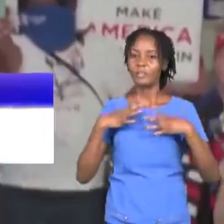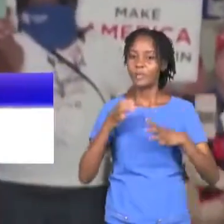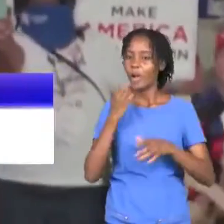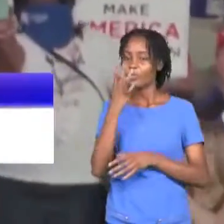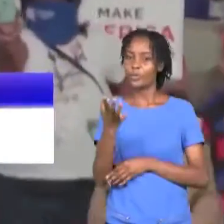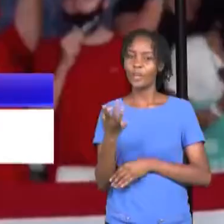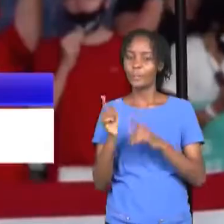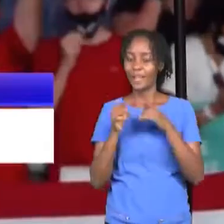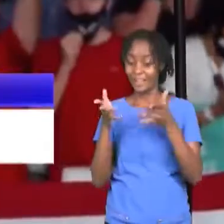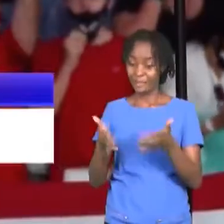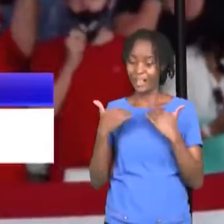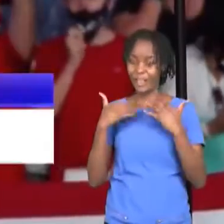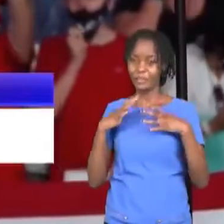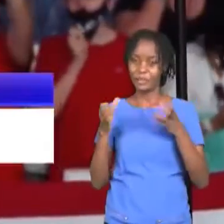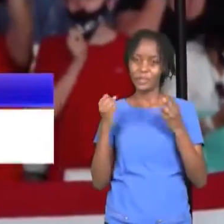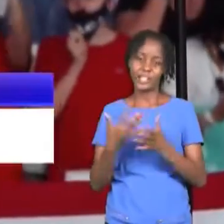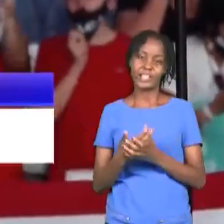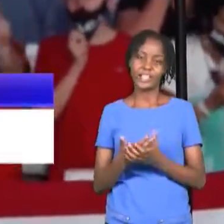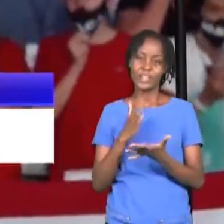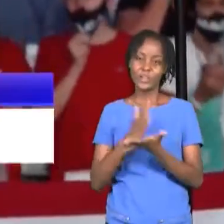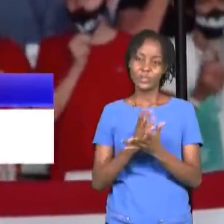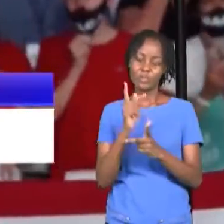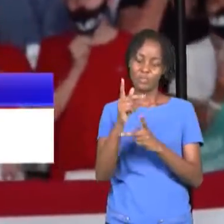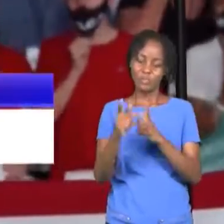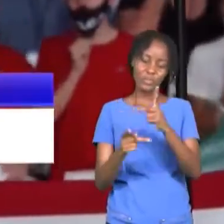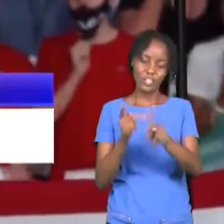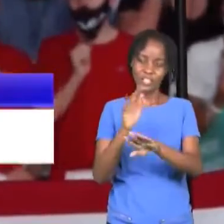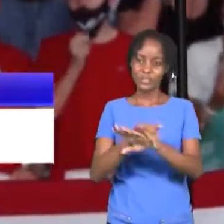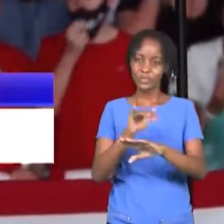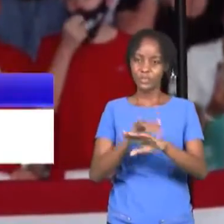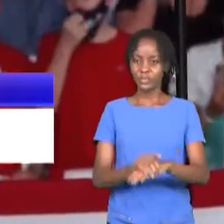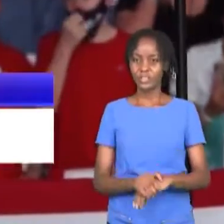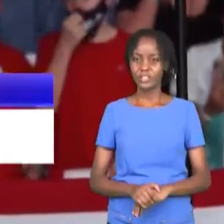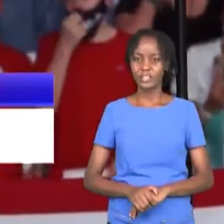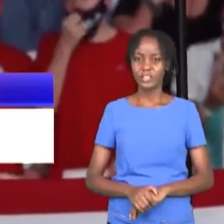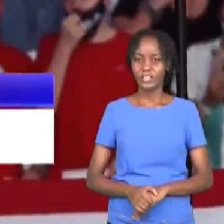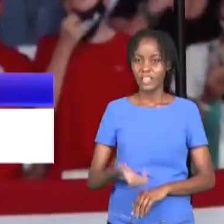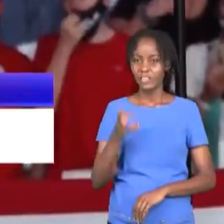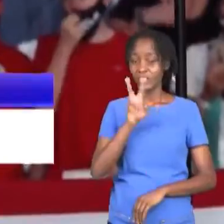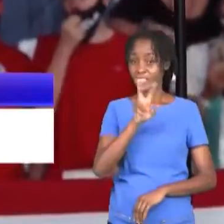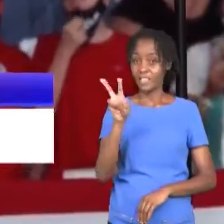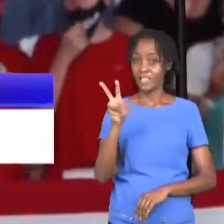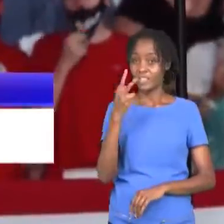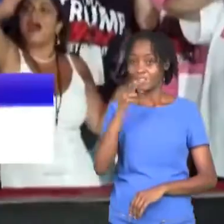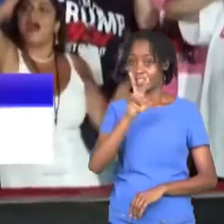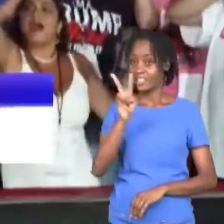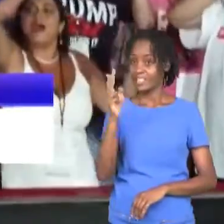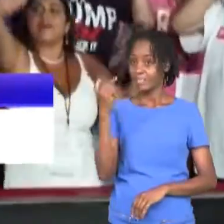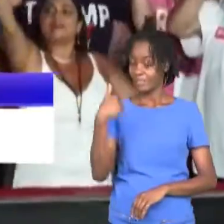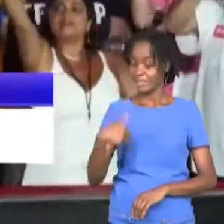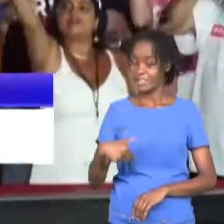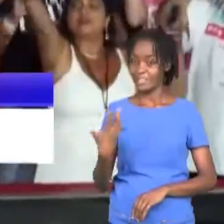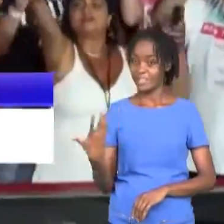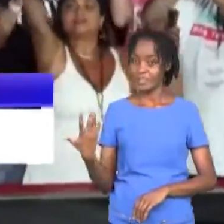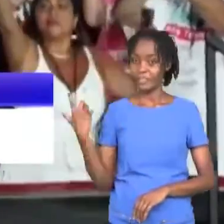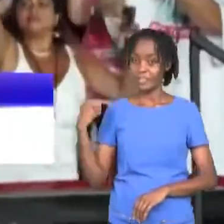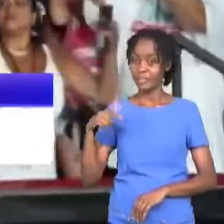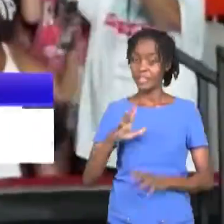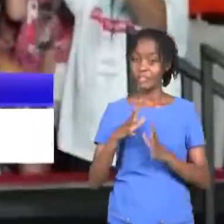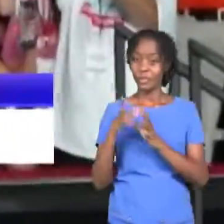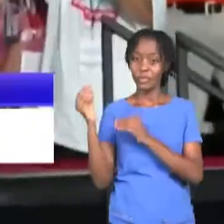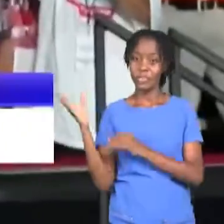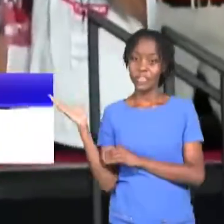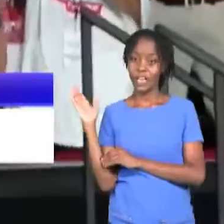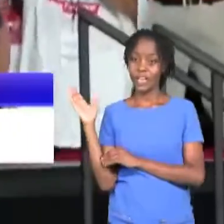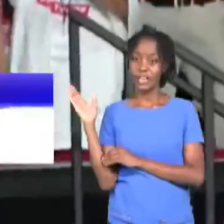made tremendous progress if you look at what we're doing with therapeutics and, frankly, cures. Trump took the stage in Sanford,